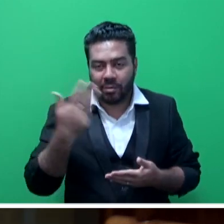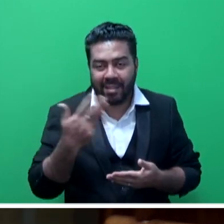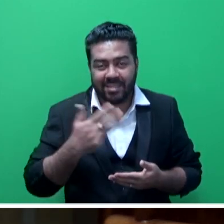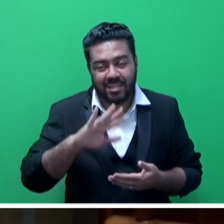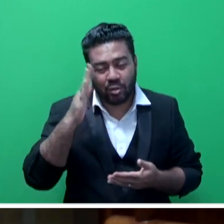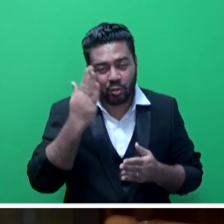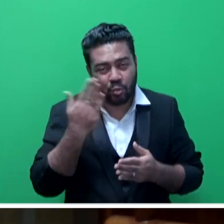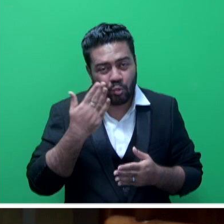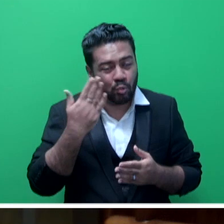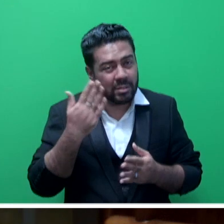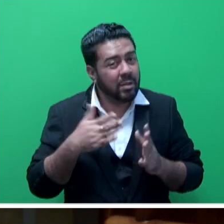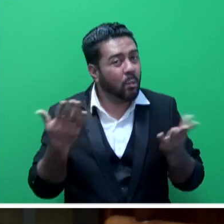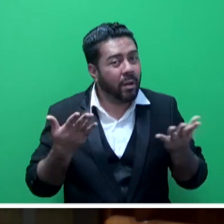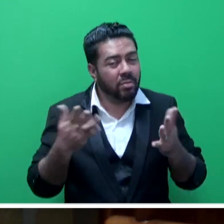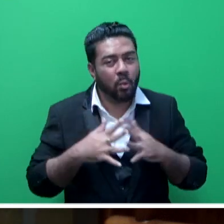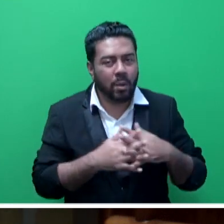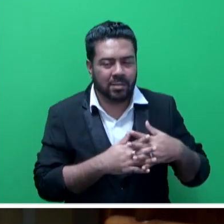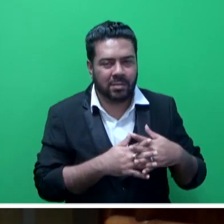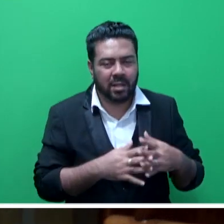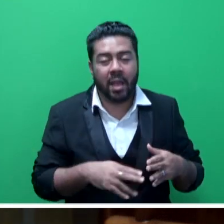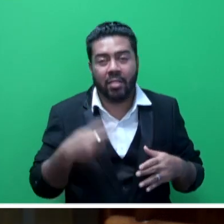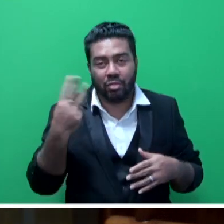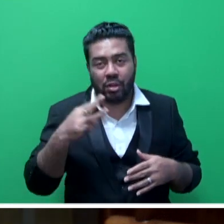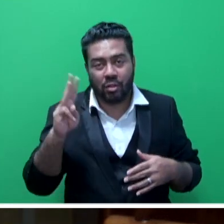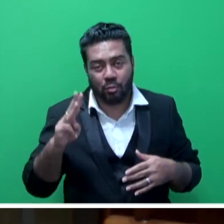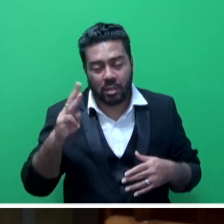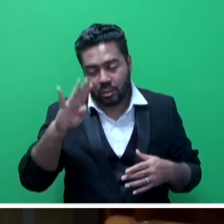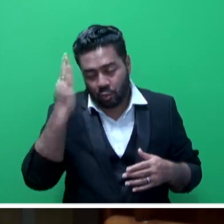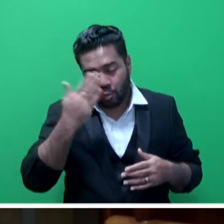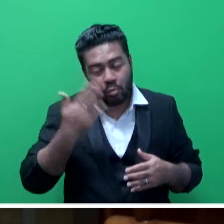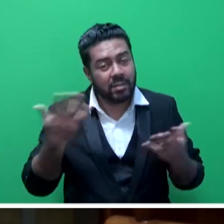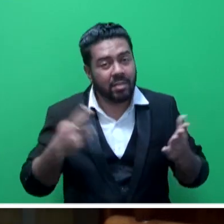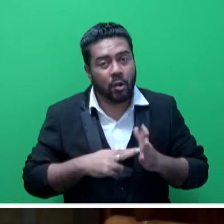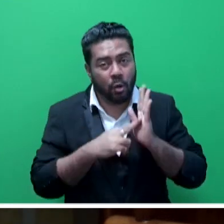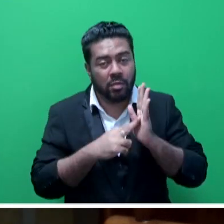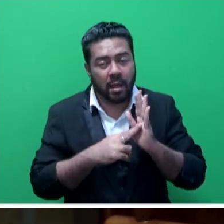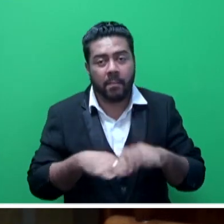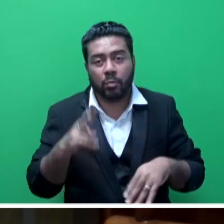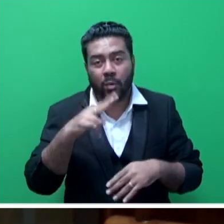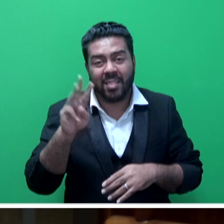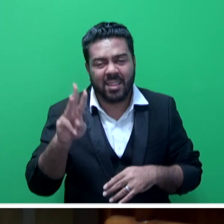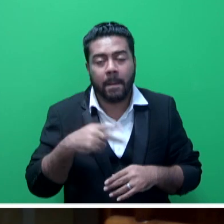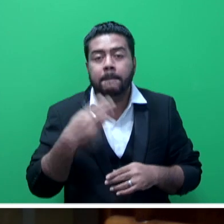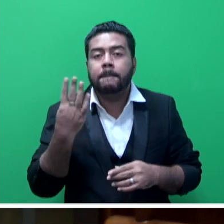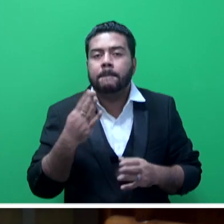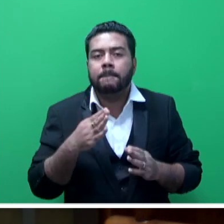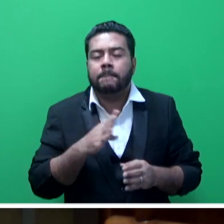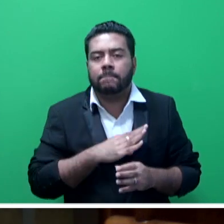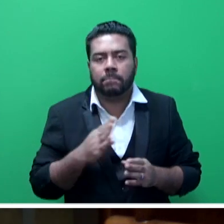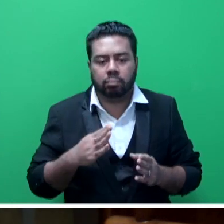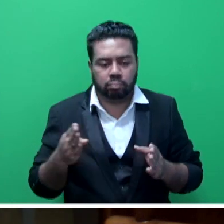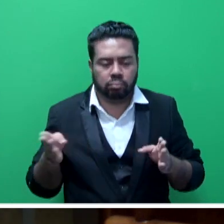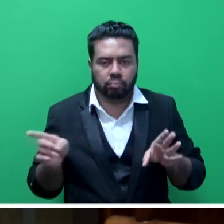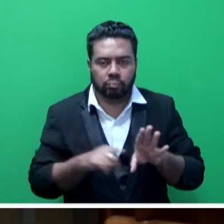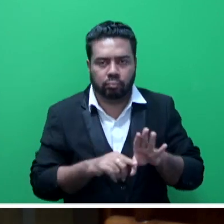in the Western Division and 33 schools in the Northern Division, out of which 23 are boarding schools. Students in these identified